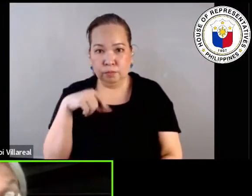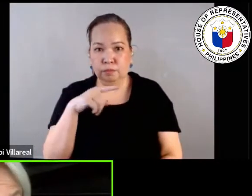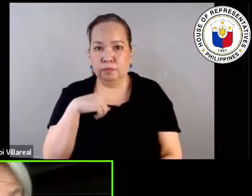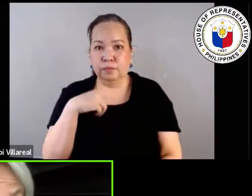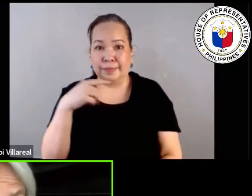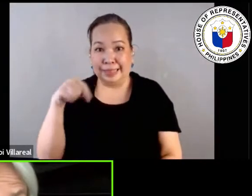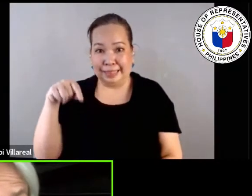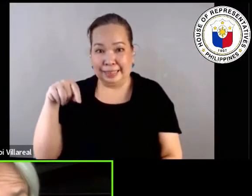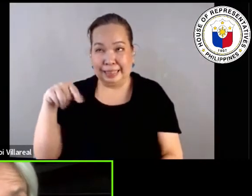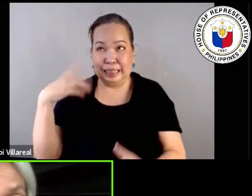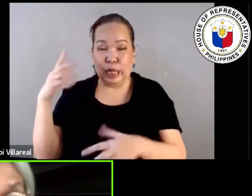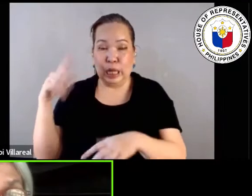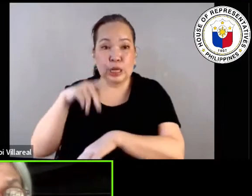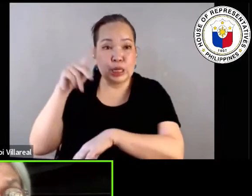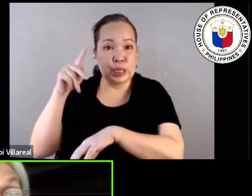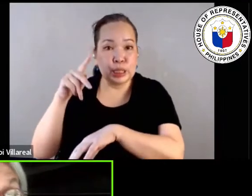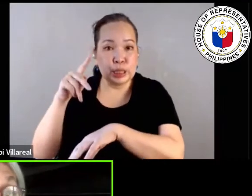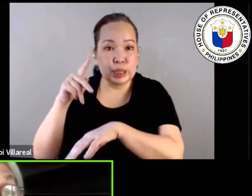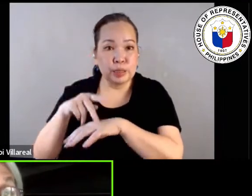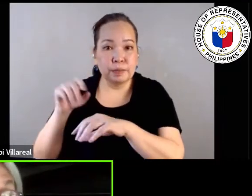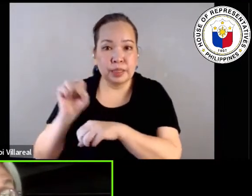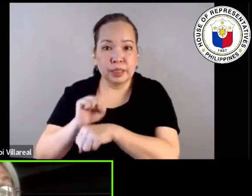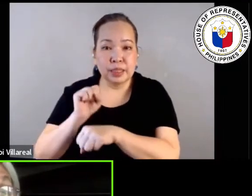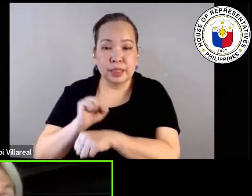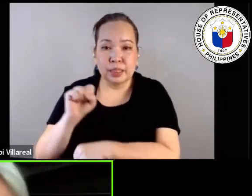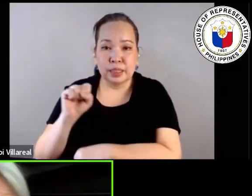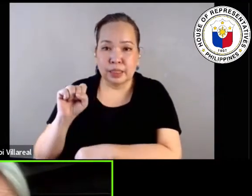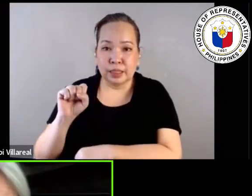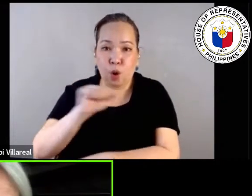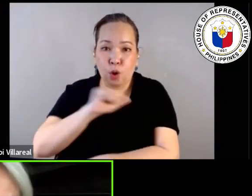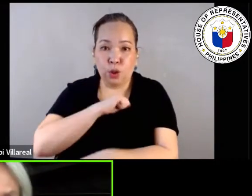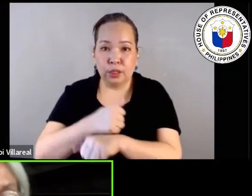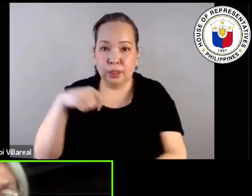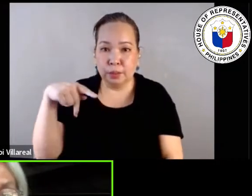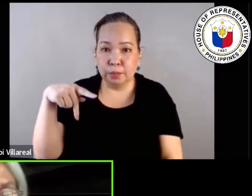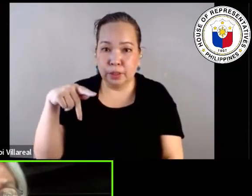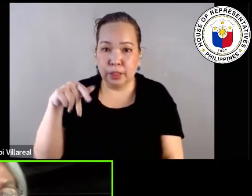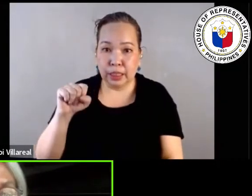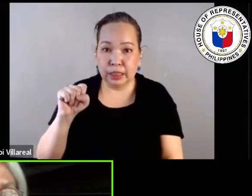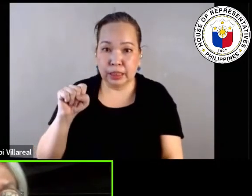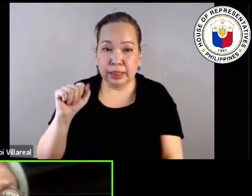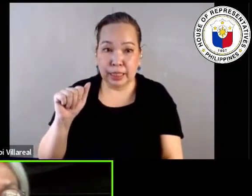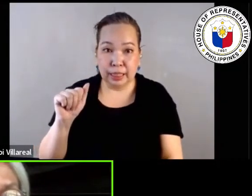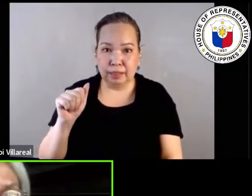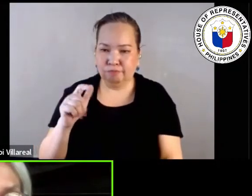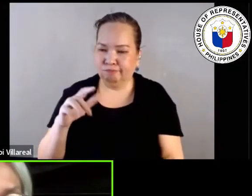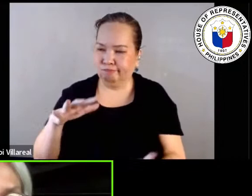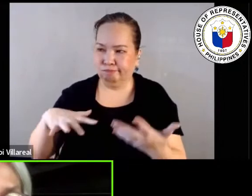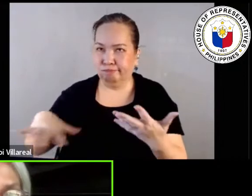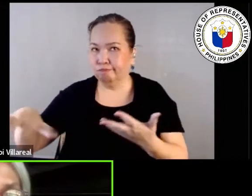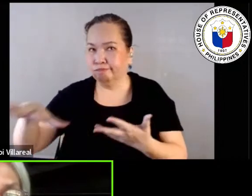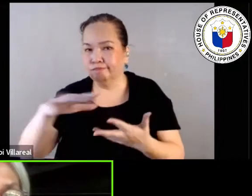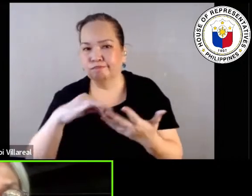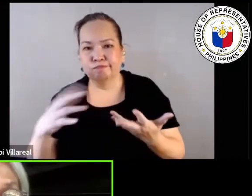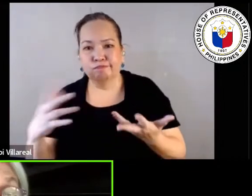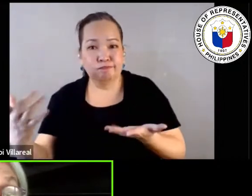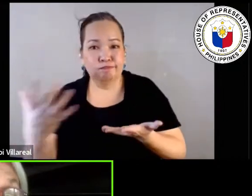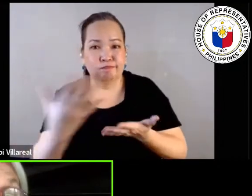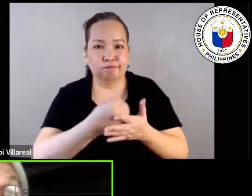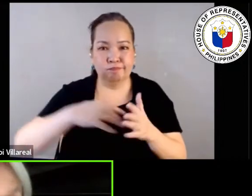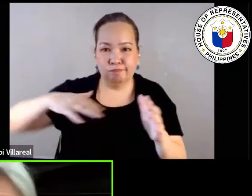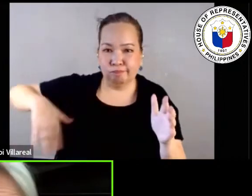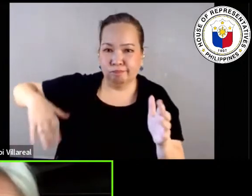pambansang demographics ayon sa Philippine Statistics Authority. Dahil po kinakalap ang datos ayon